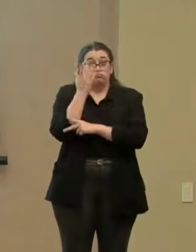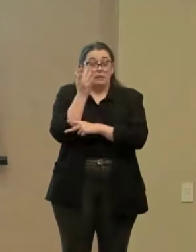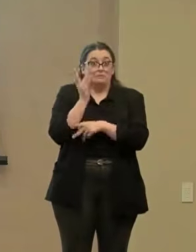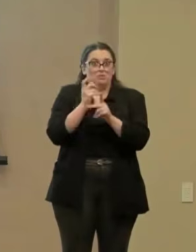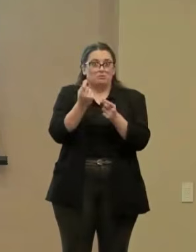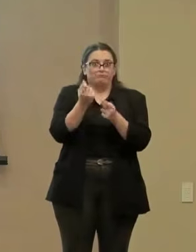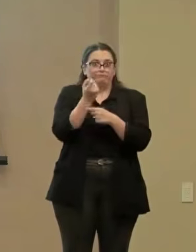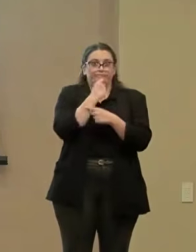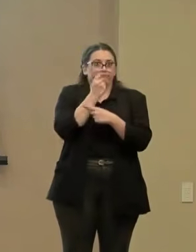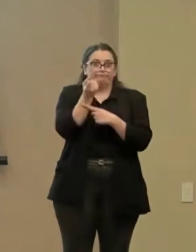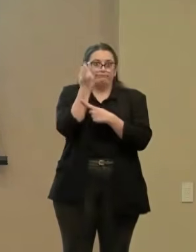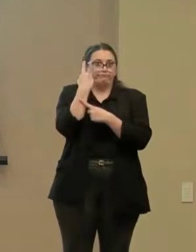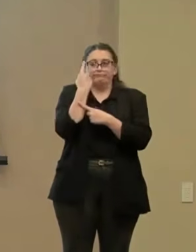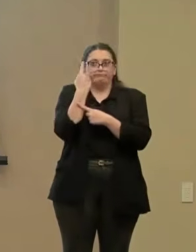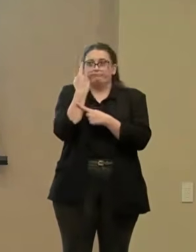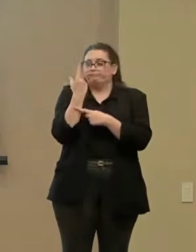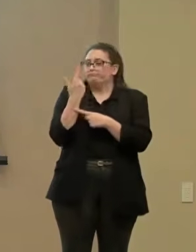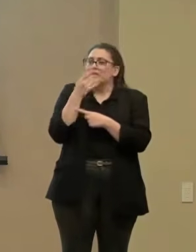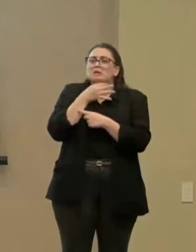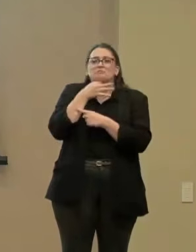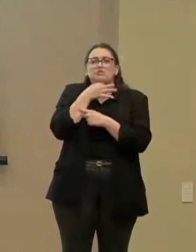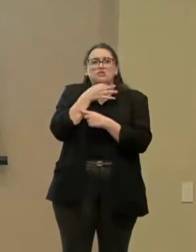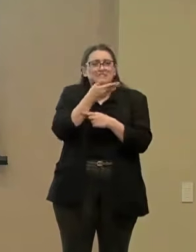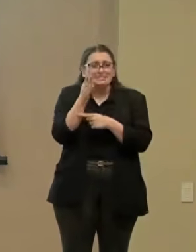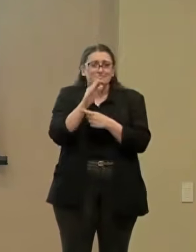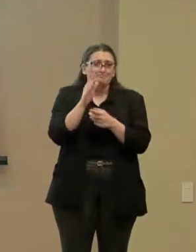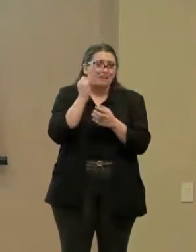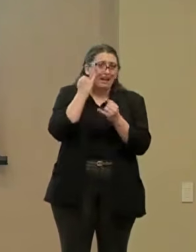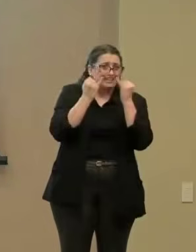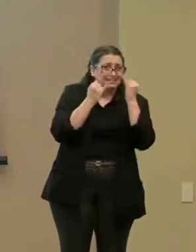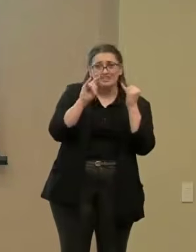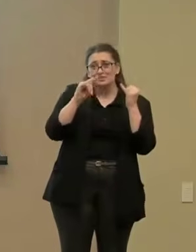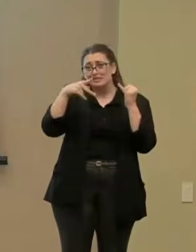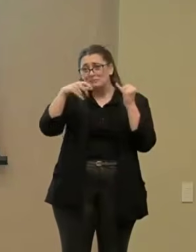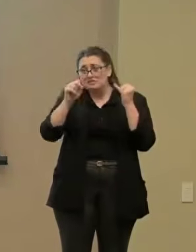don't understand. So I don't know if anyone had any tips or thoughts on that.